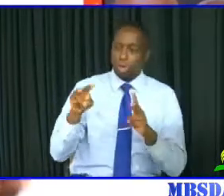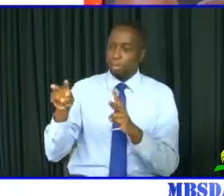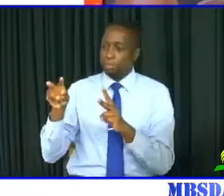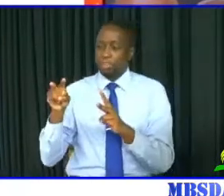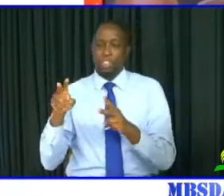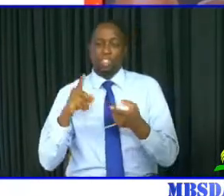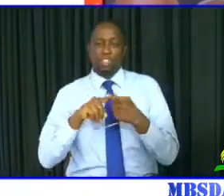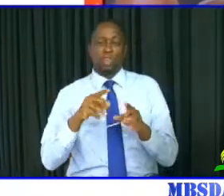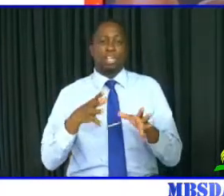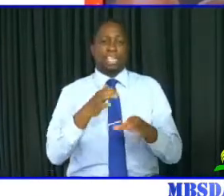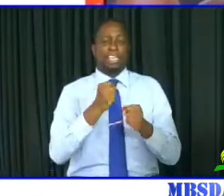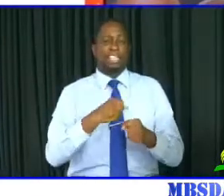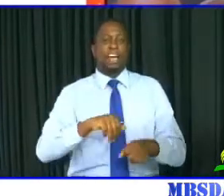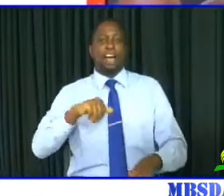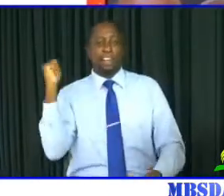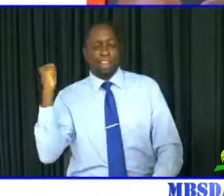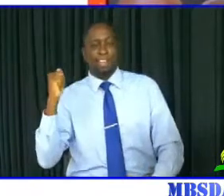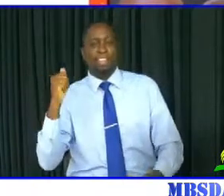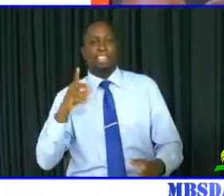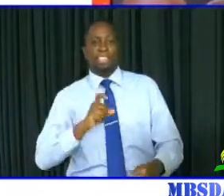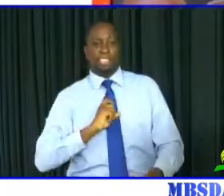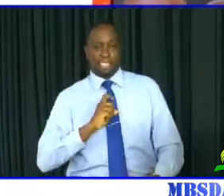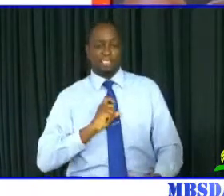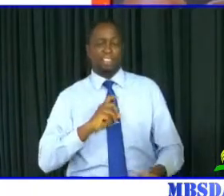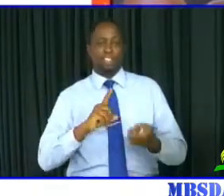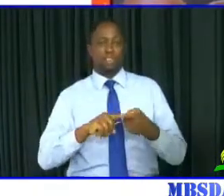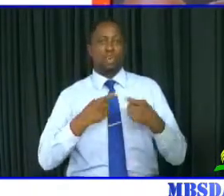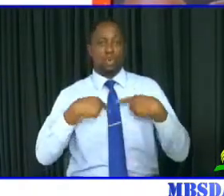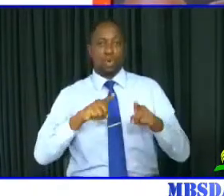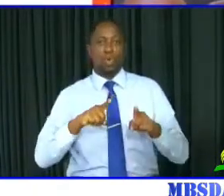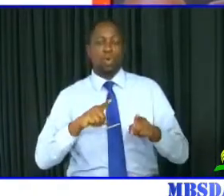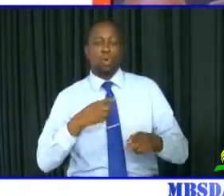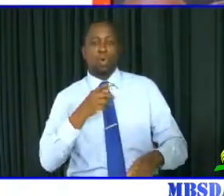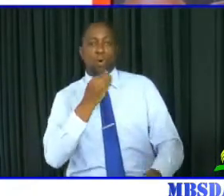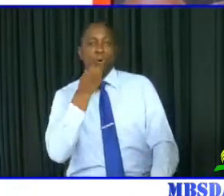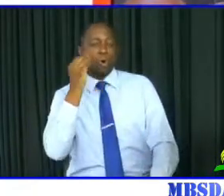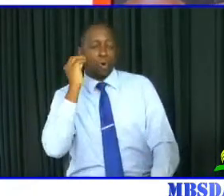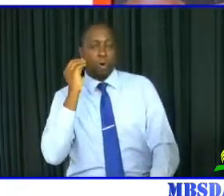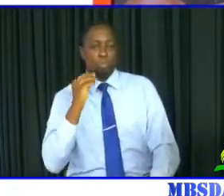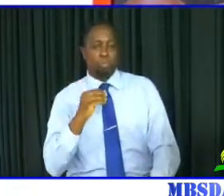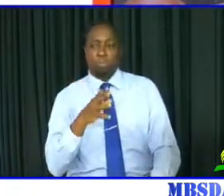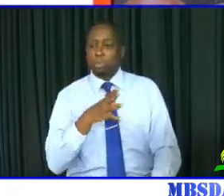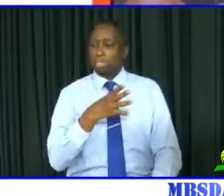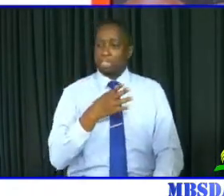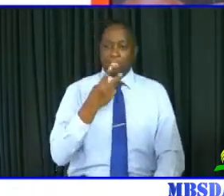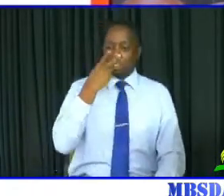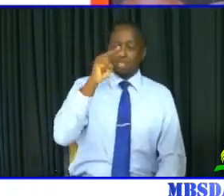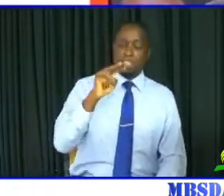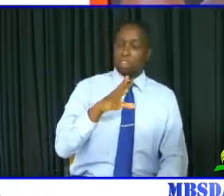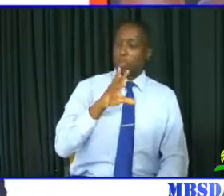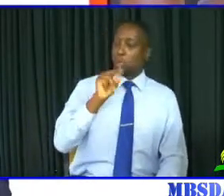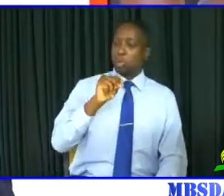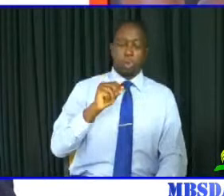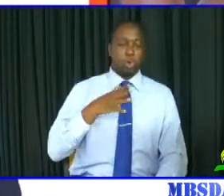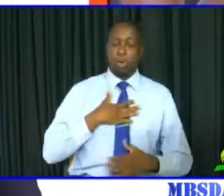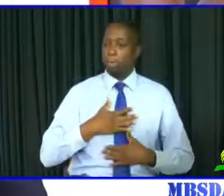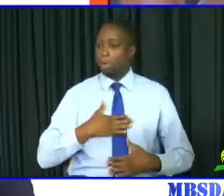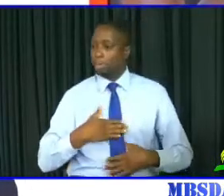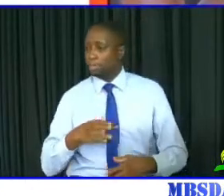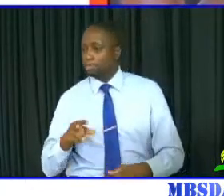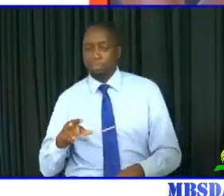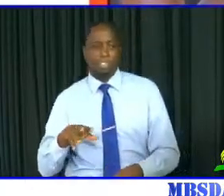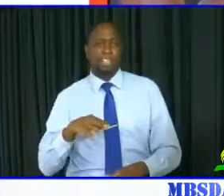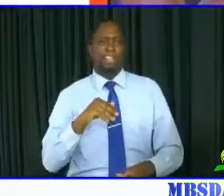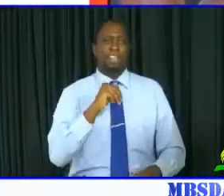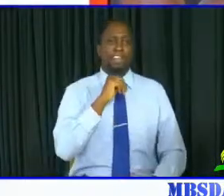I tried to identify a taxi man whom I could trust. And then I saw this taxi guy. They called